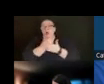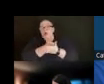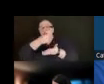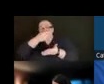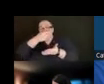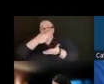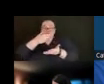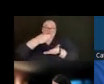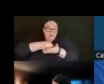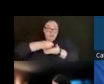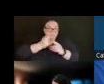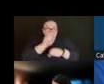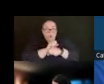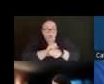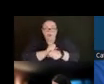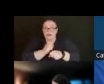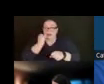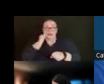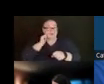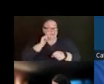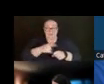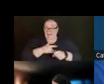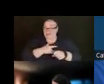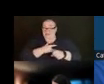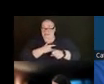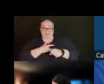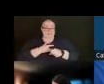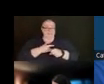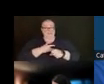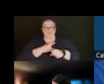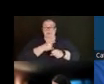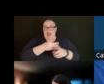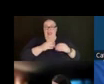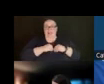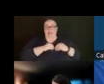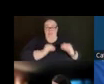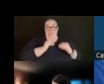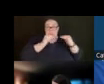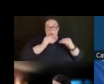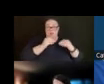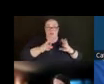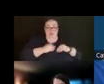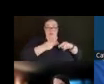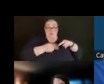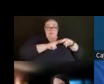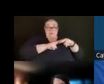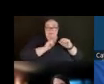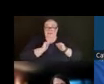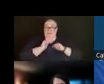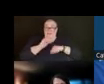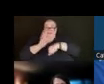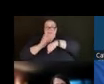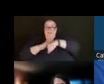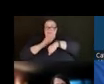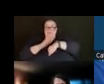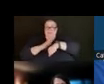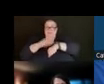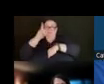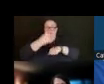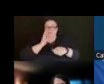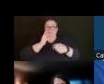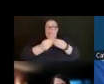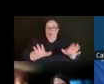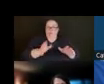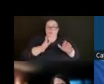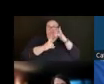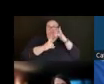be very careful about whether you take that promotion. And part of the reason I say be very, very careful